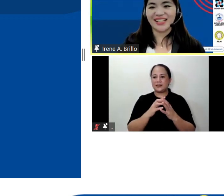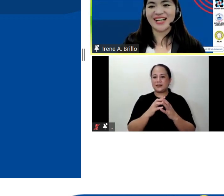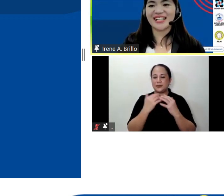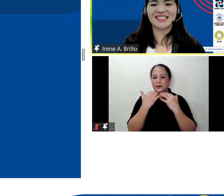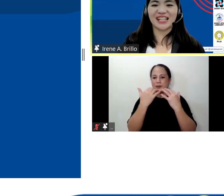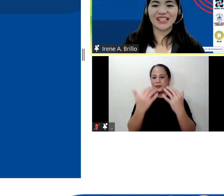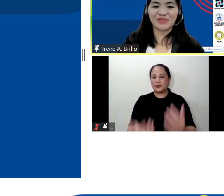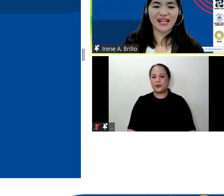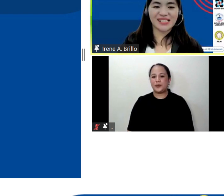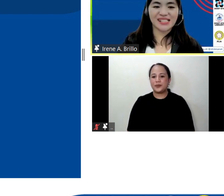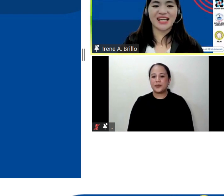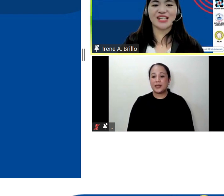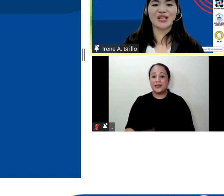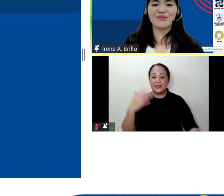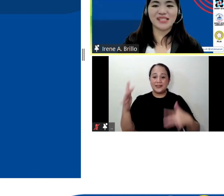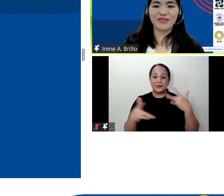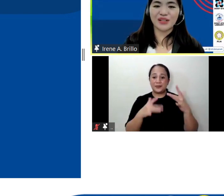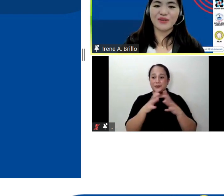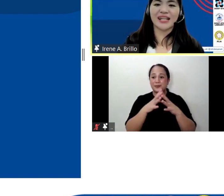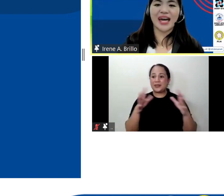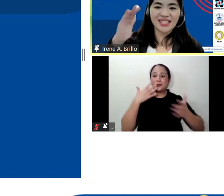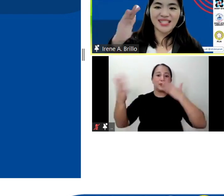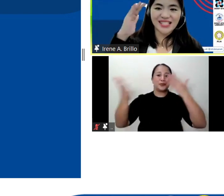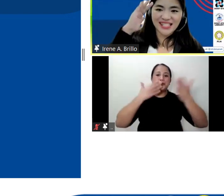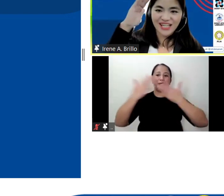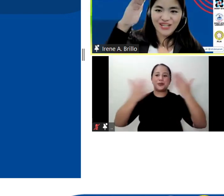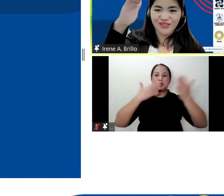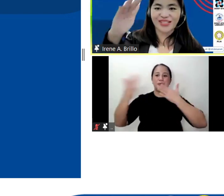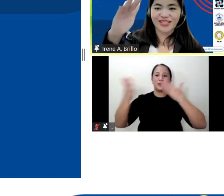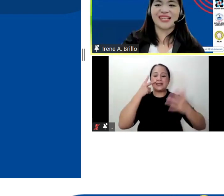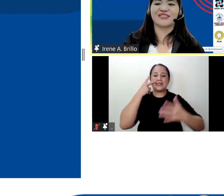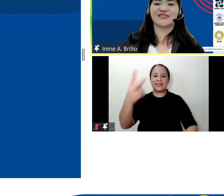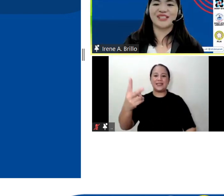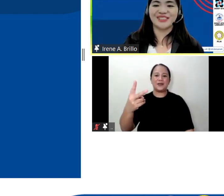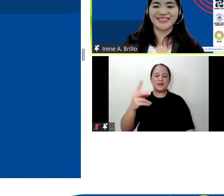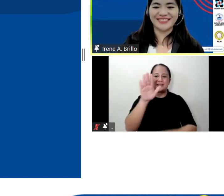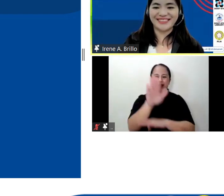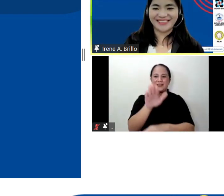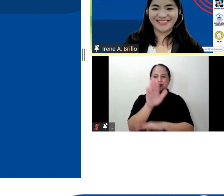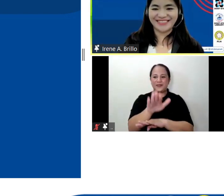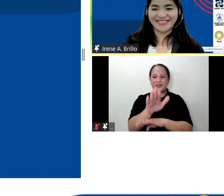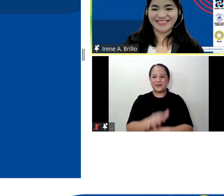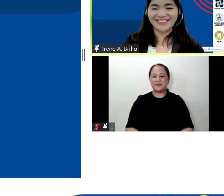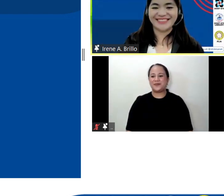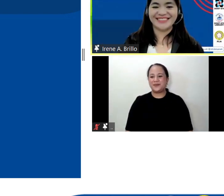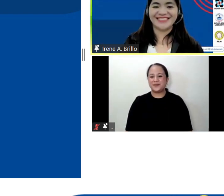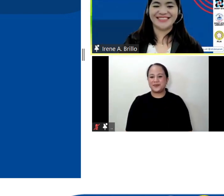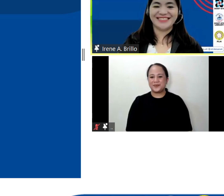session. Ayan, excited much. Thank you so much everyone and see you this afternoon.